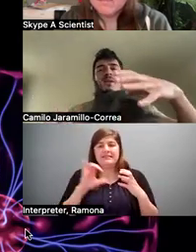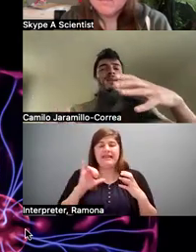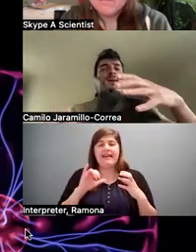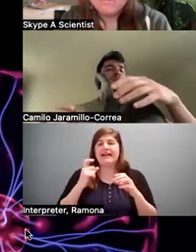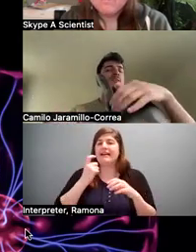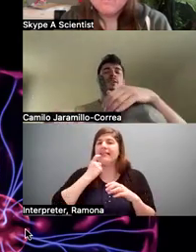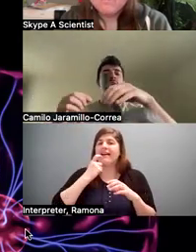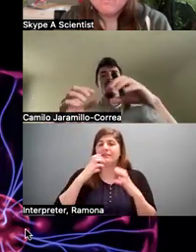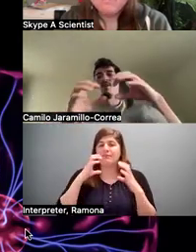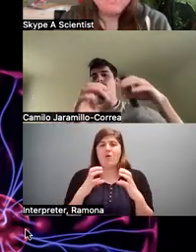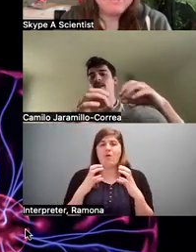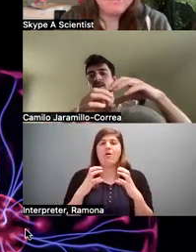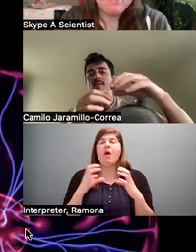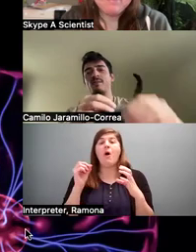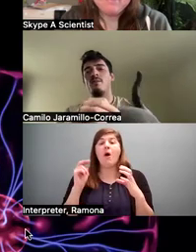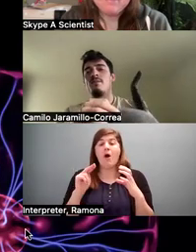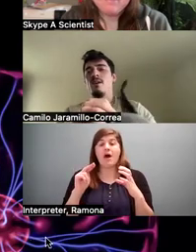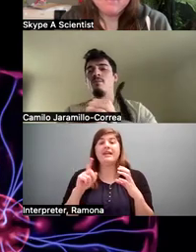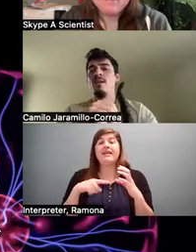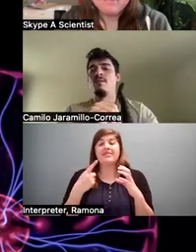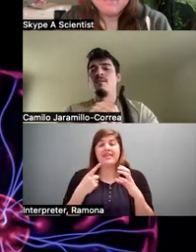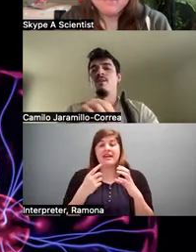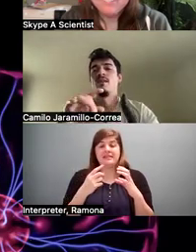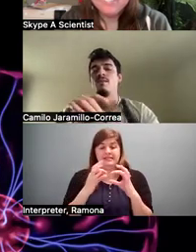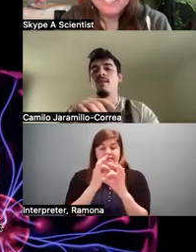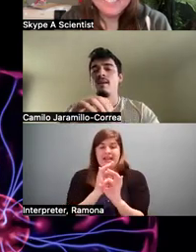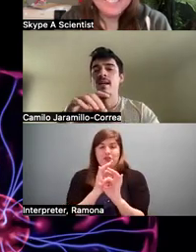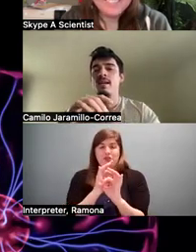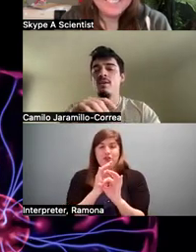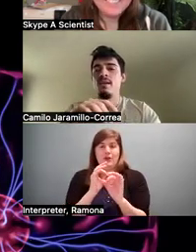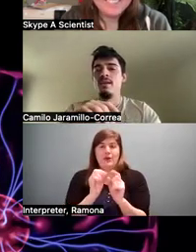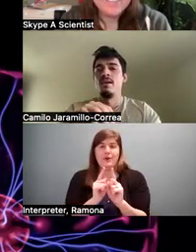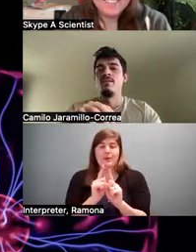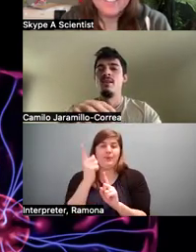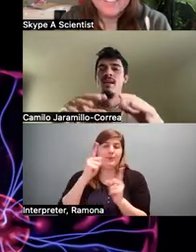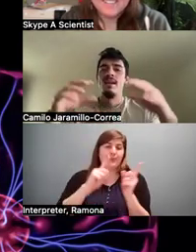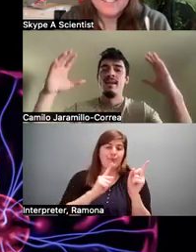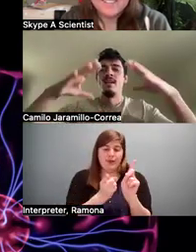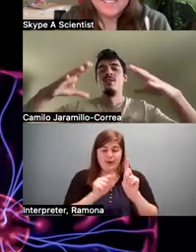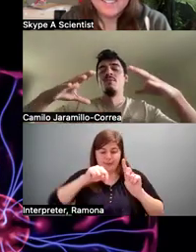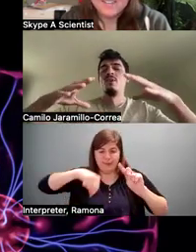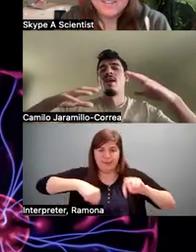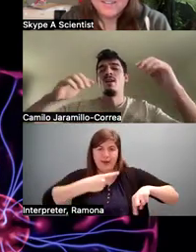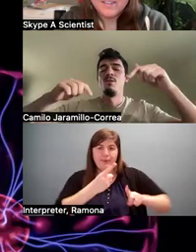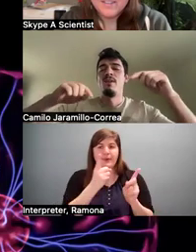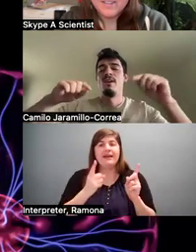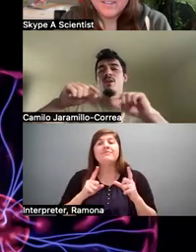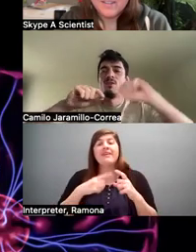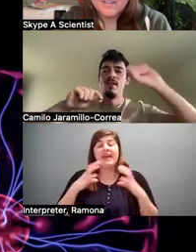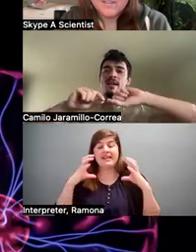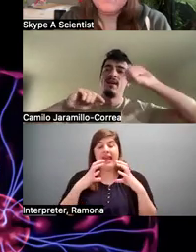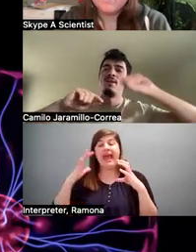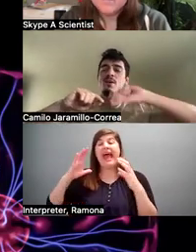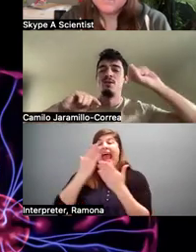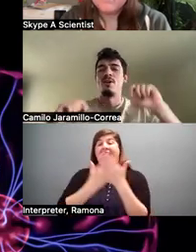ball that you can turn on, and you have like this centerpiece, and then you get this like lining looking thingies. And then as you can put your hand or your finger, you